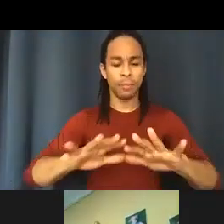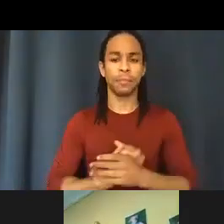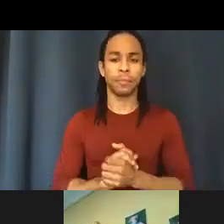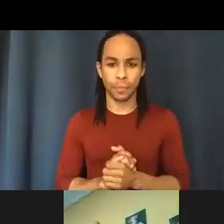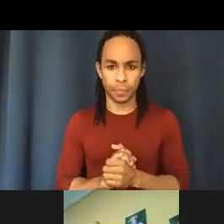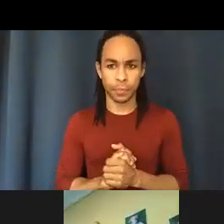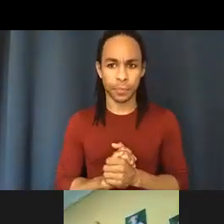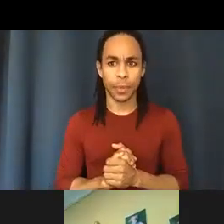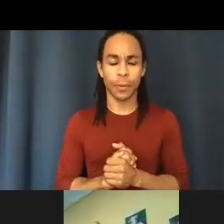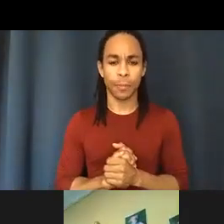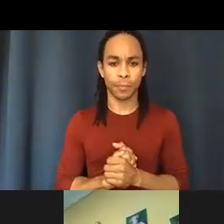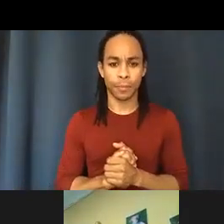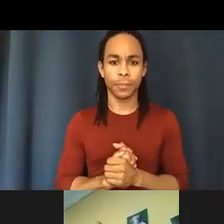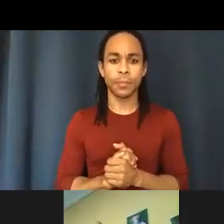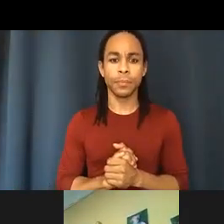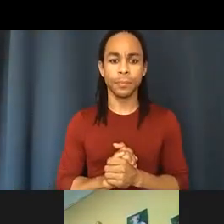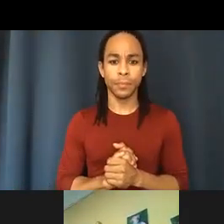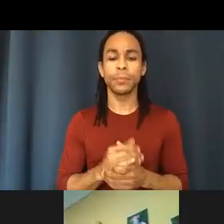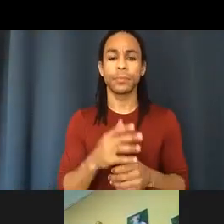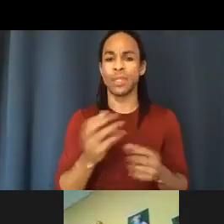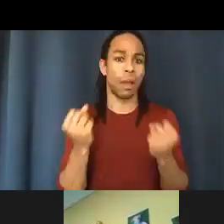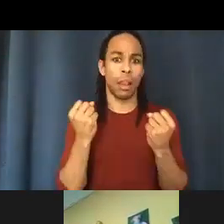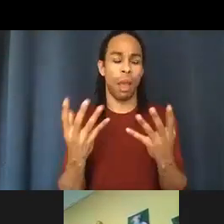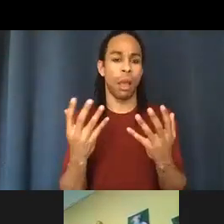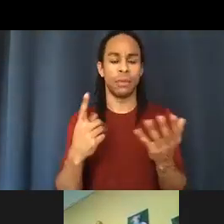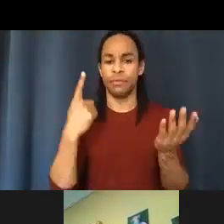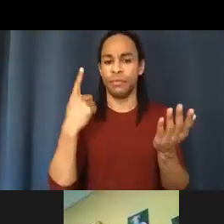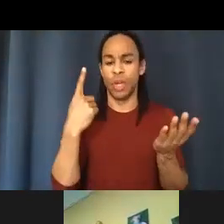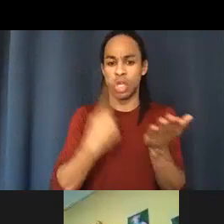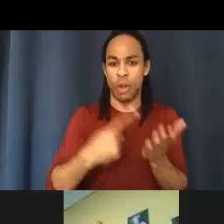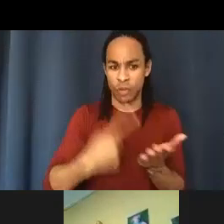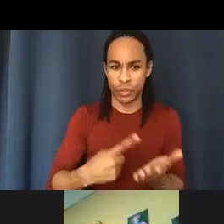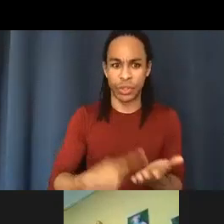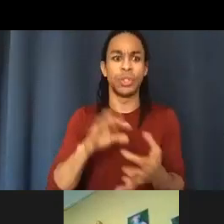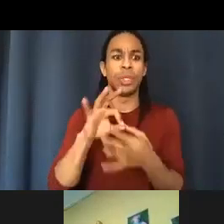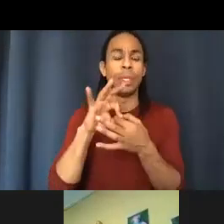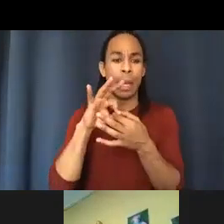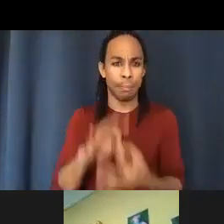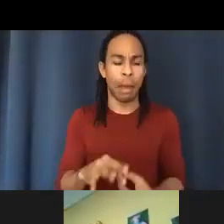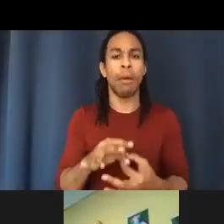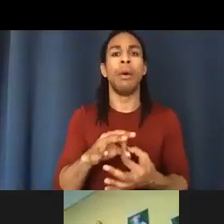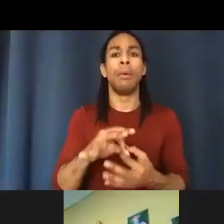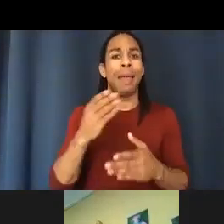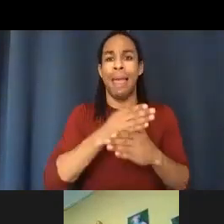of conversation towards ending and eradicating abuse and